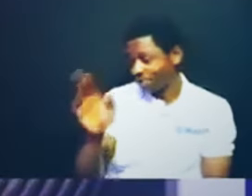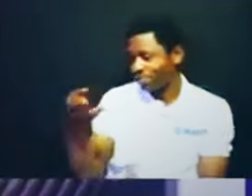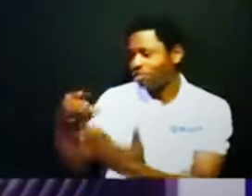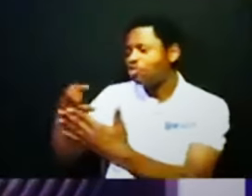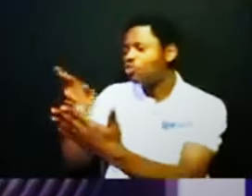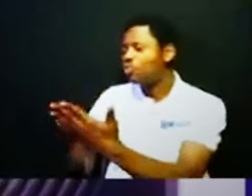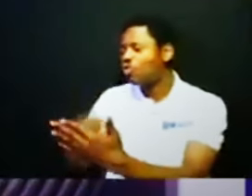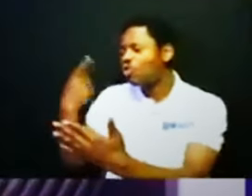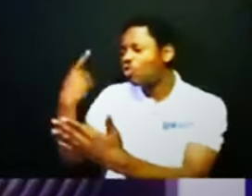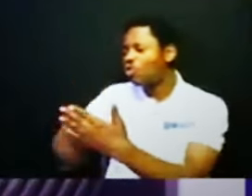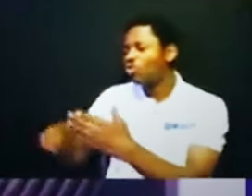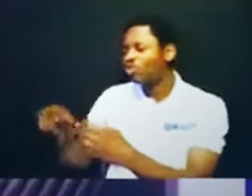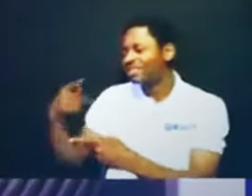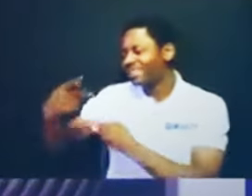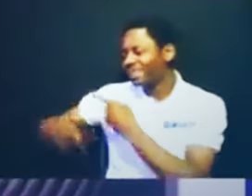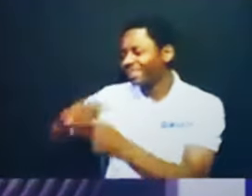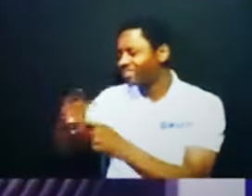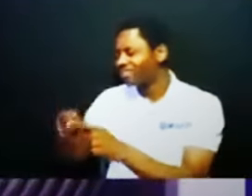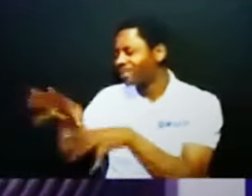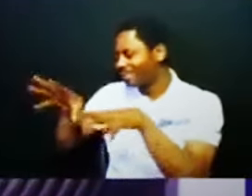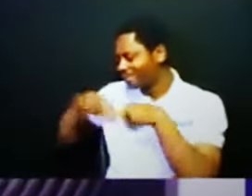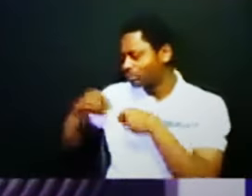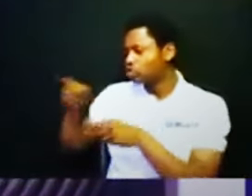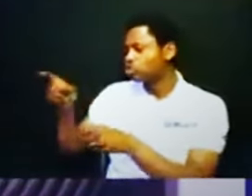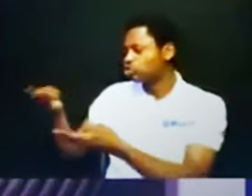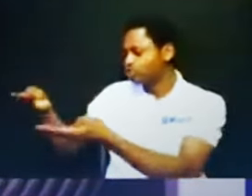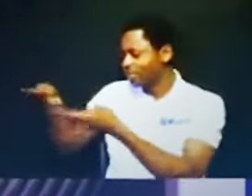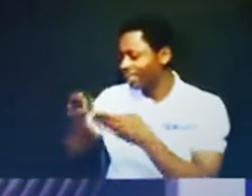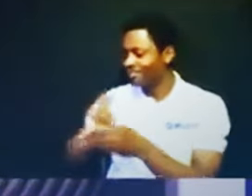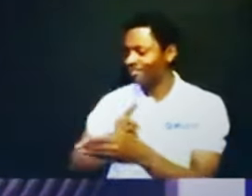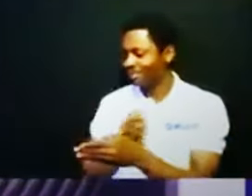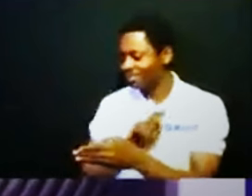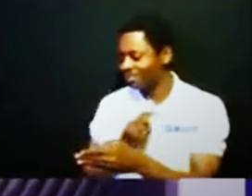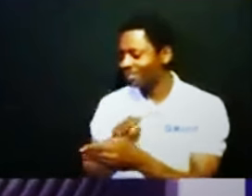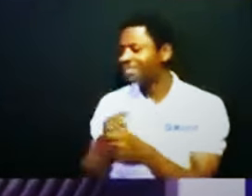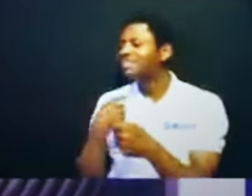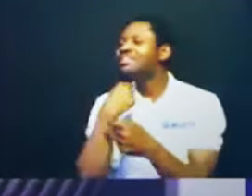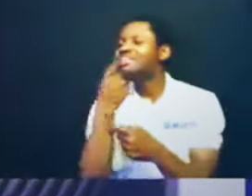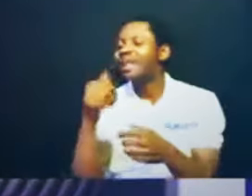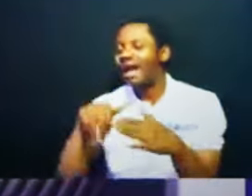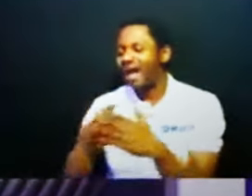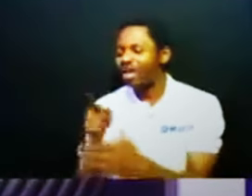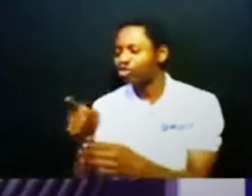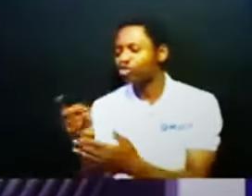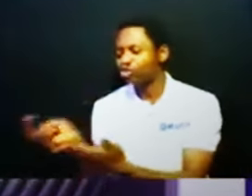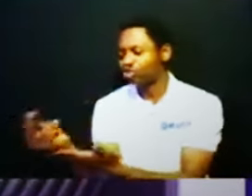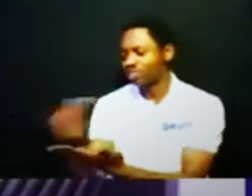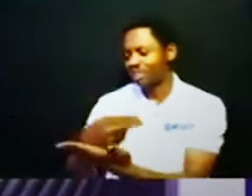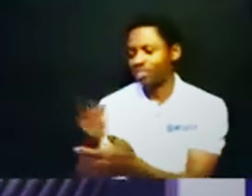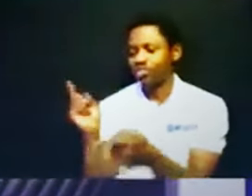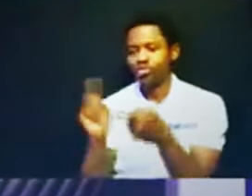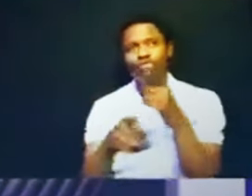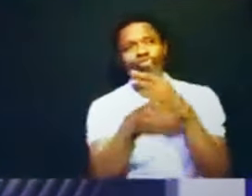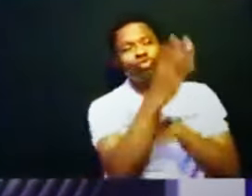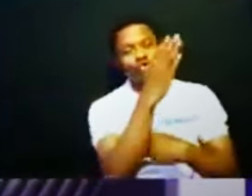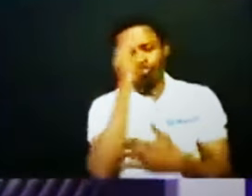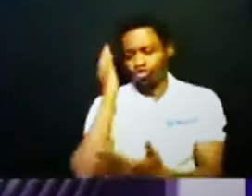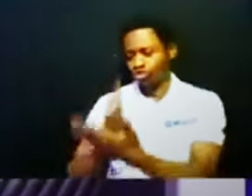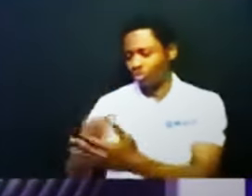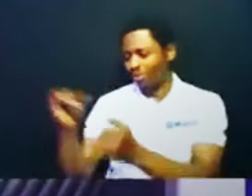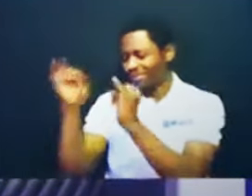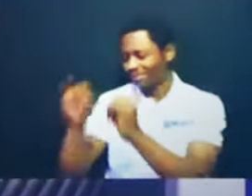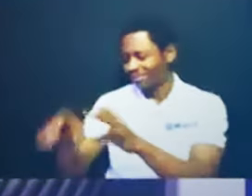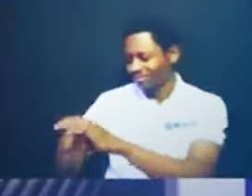reception you gave us. They tell how you turned to God from idols to